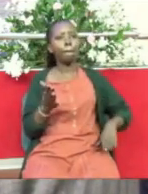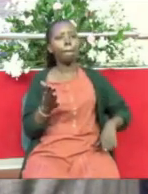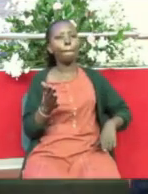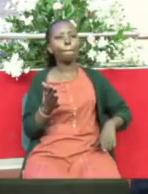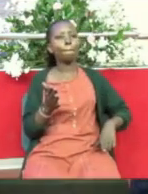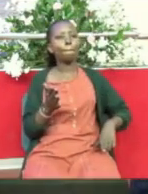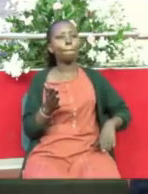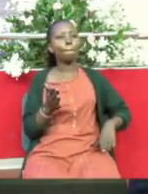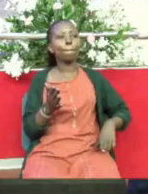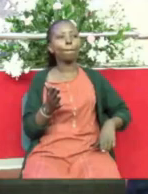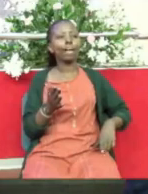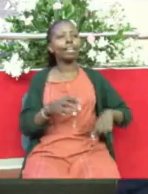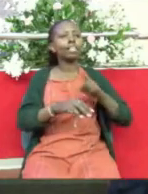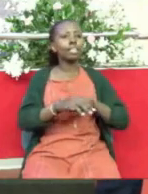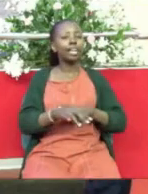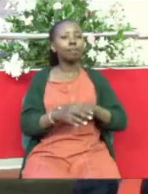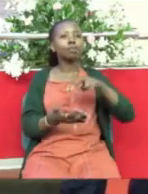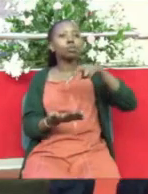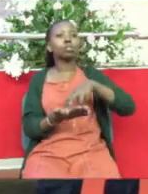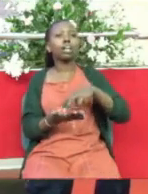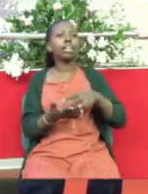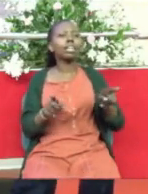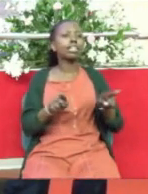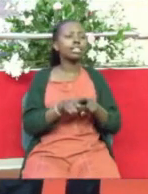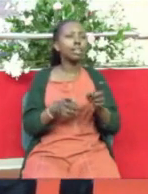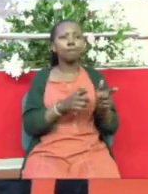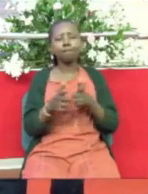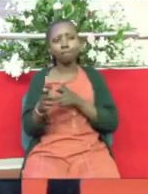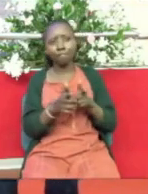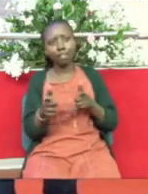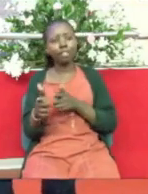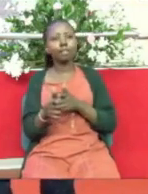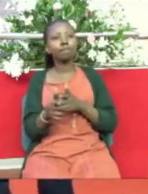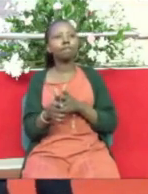Amen. It is time to arise and fight. Viciously.